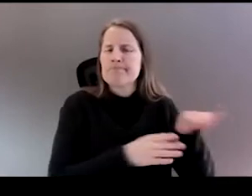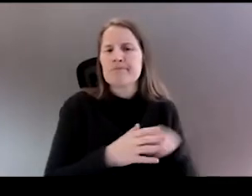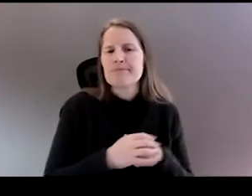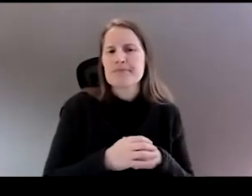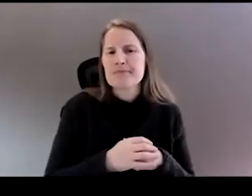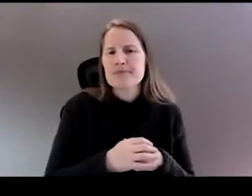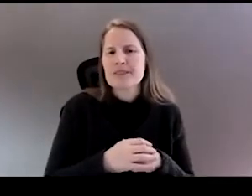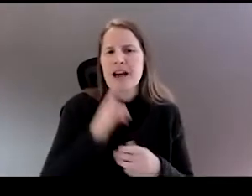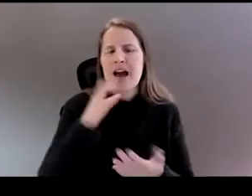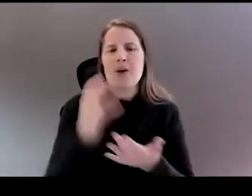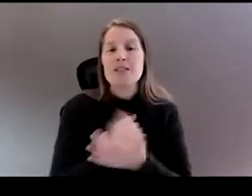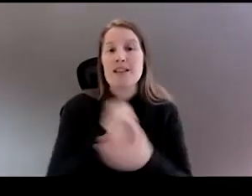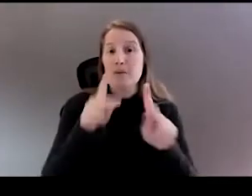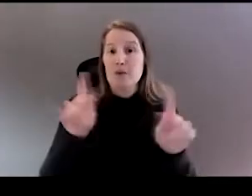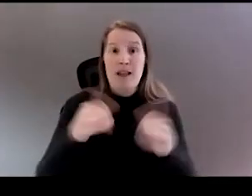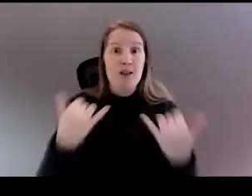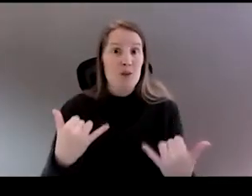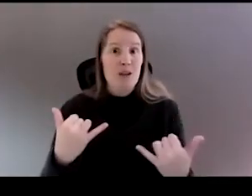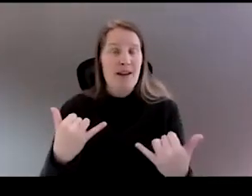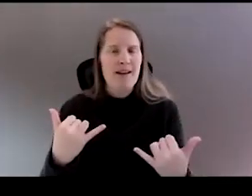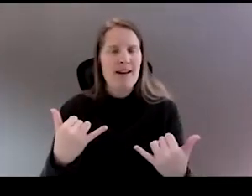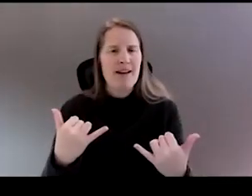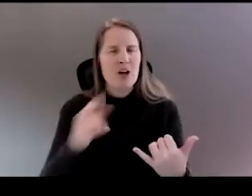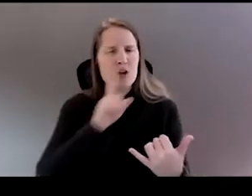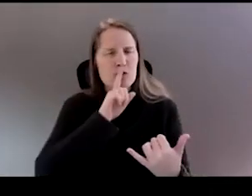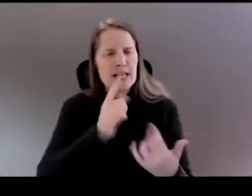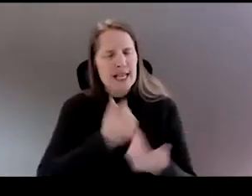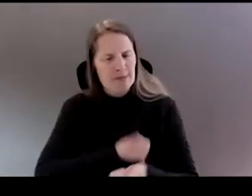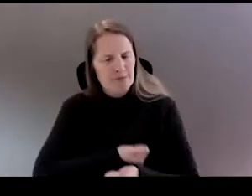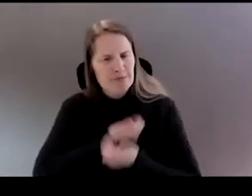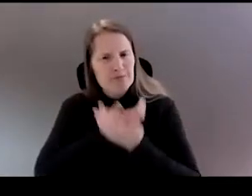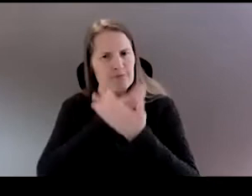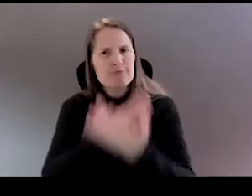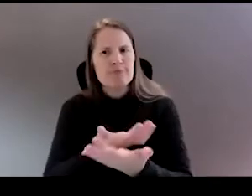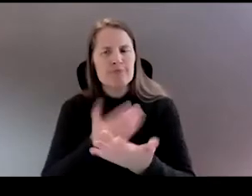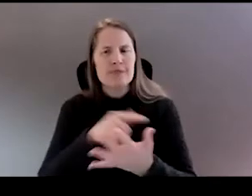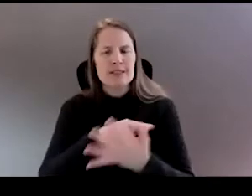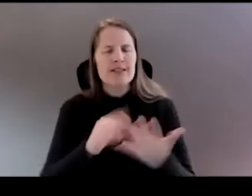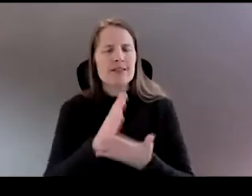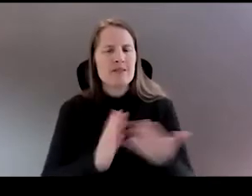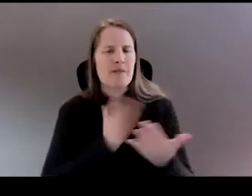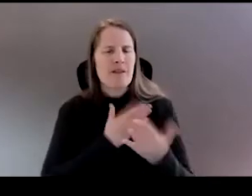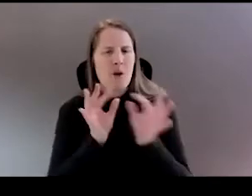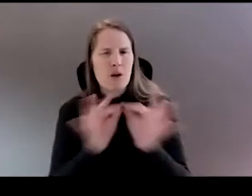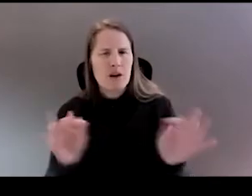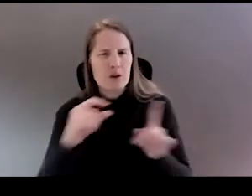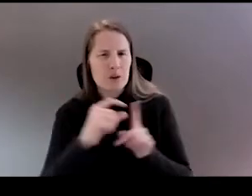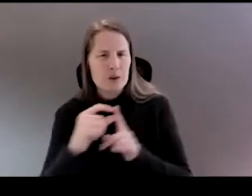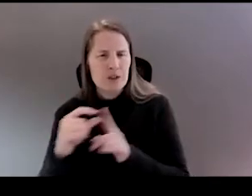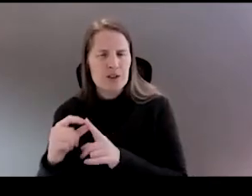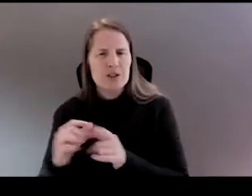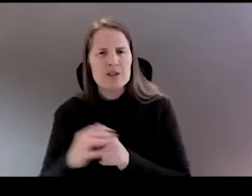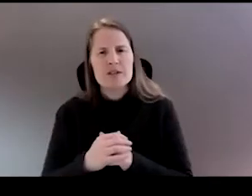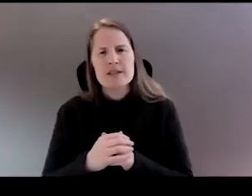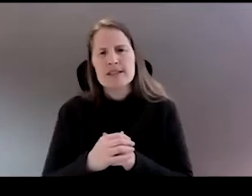this to really convey how, some of the words that we might use can oftentimes be used